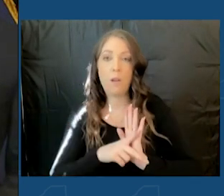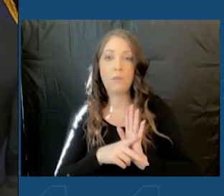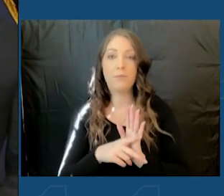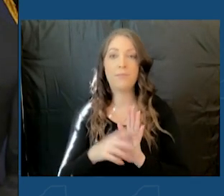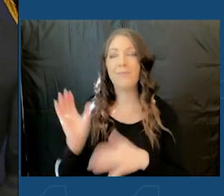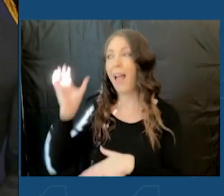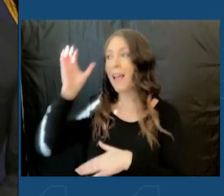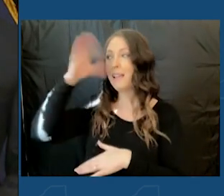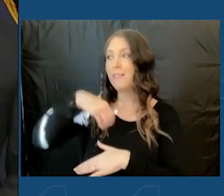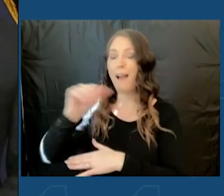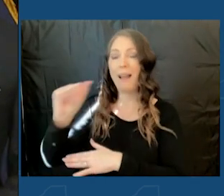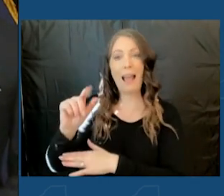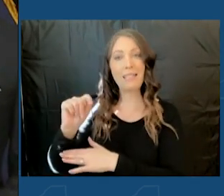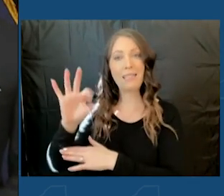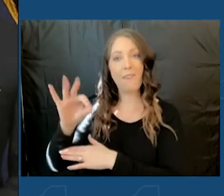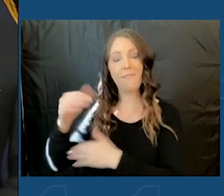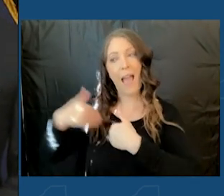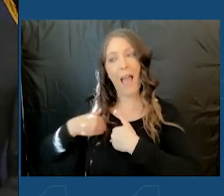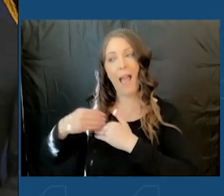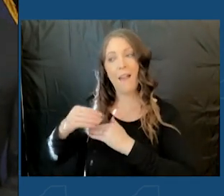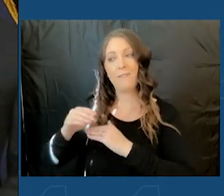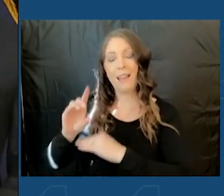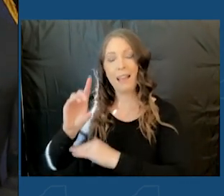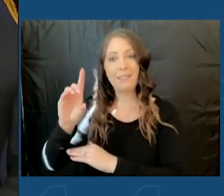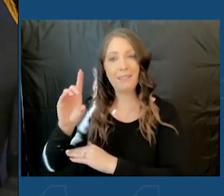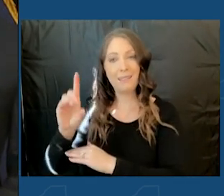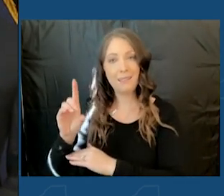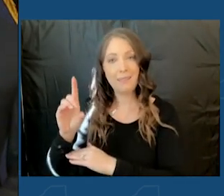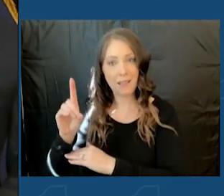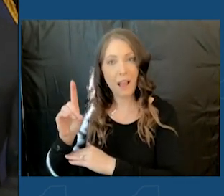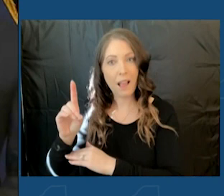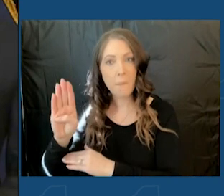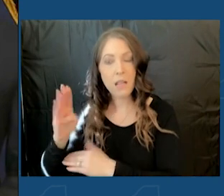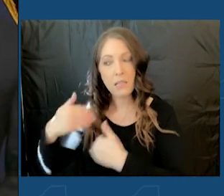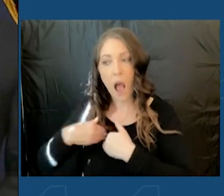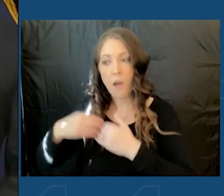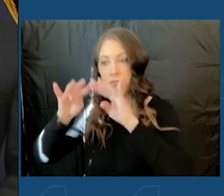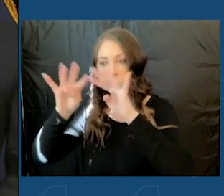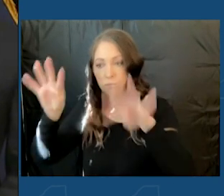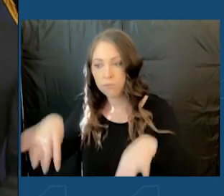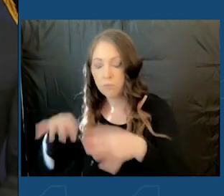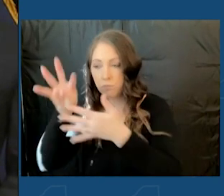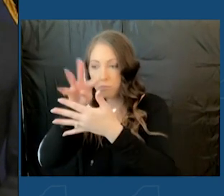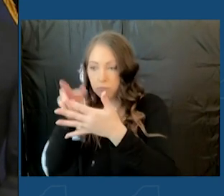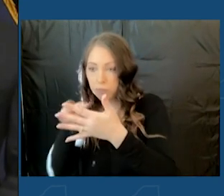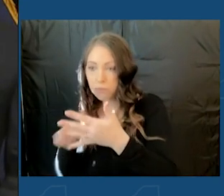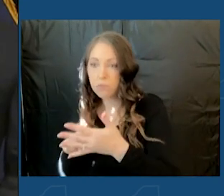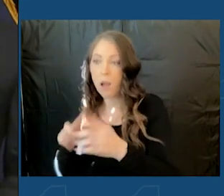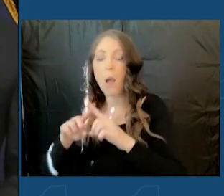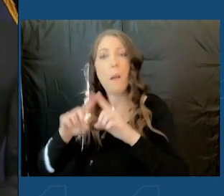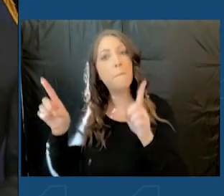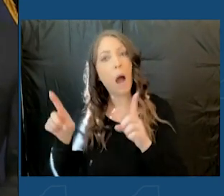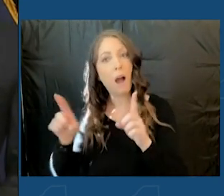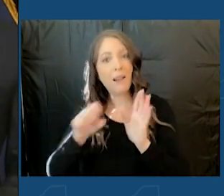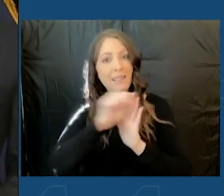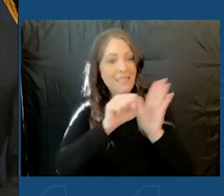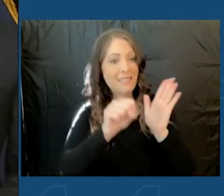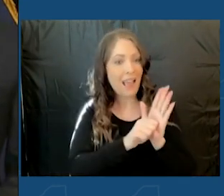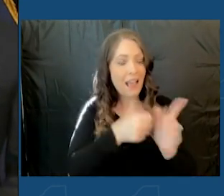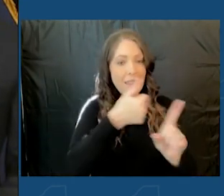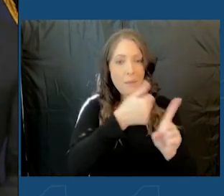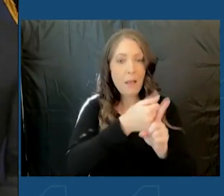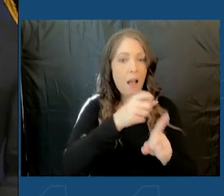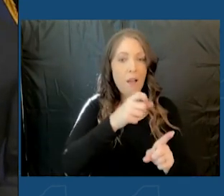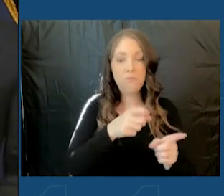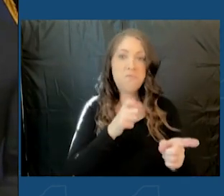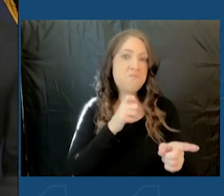have a database, but there are not requirements that localities or states provide the ATF with what they're finding. So again,